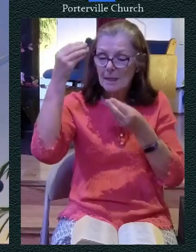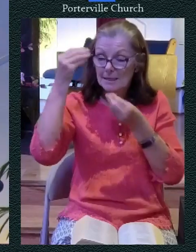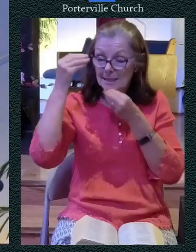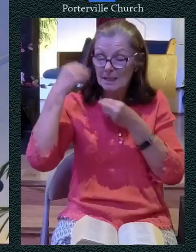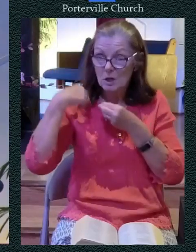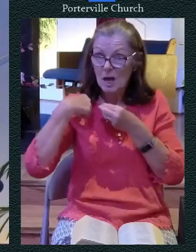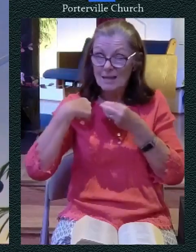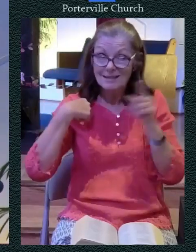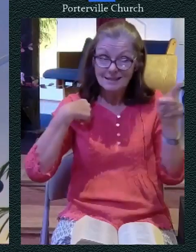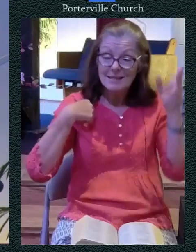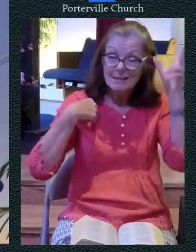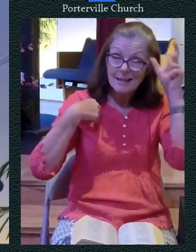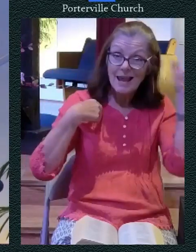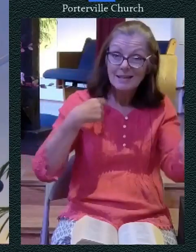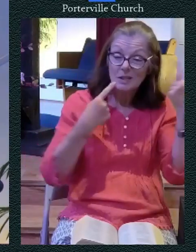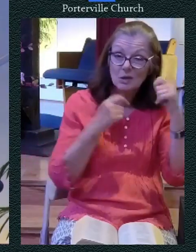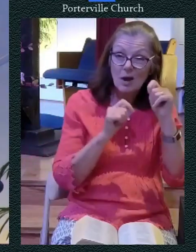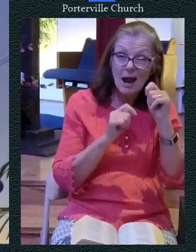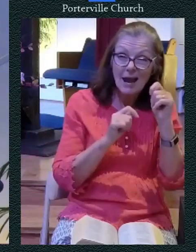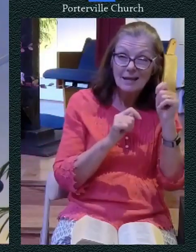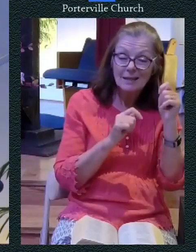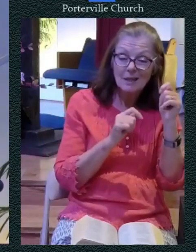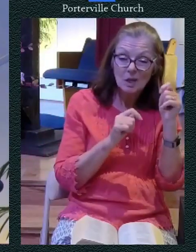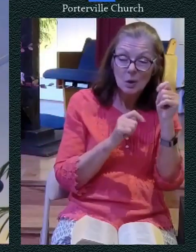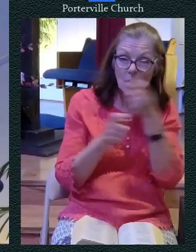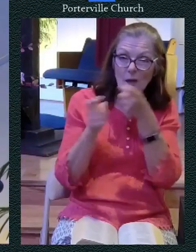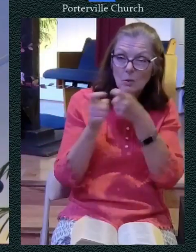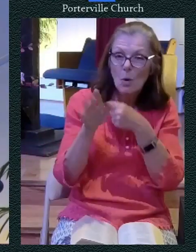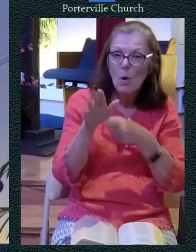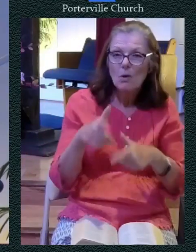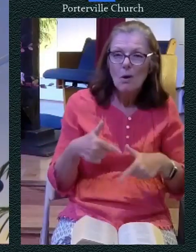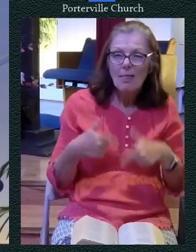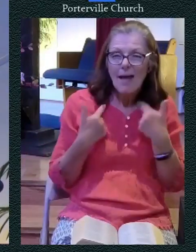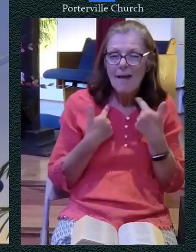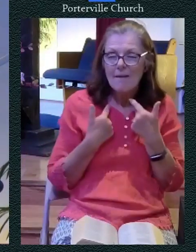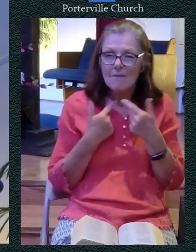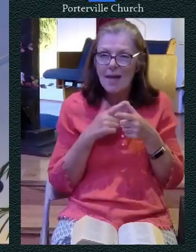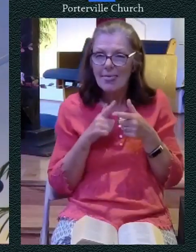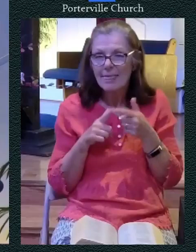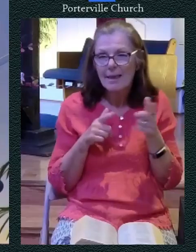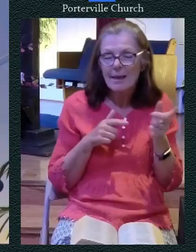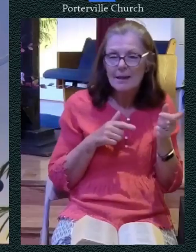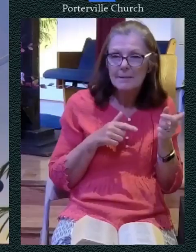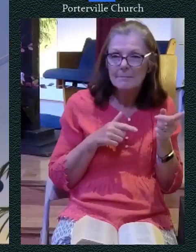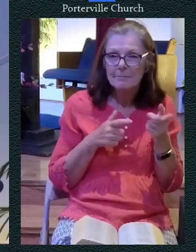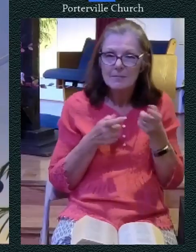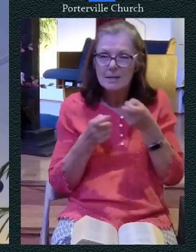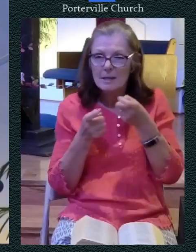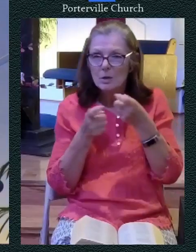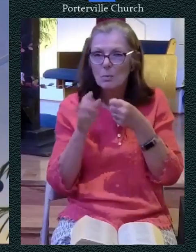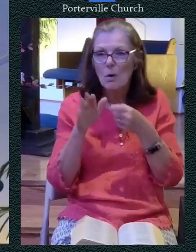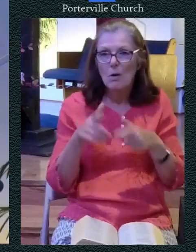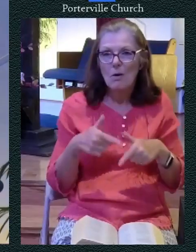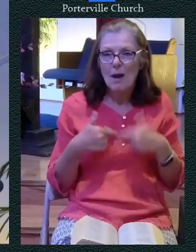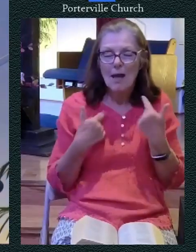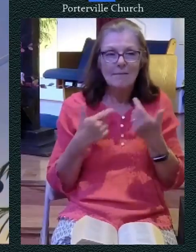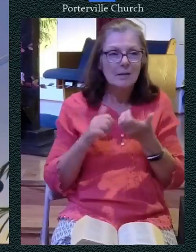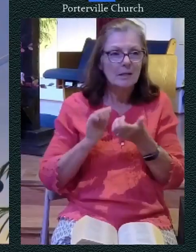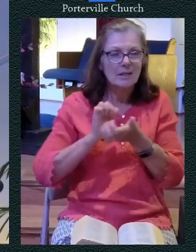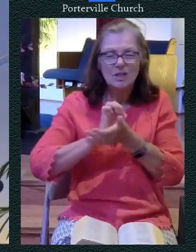suffering and interpret it as he would have us see it in order to crush and destroy our